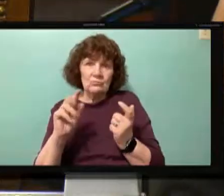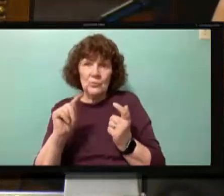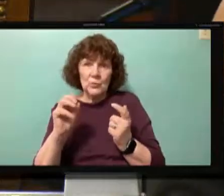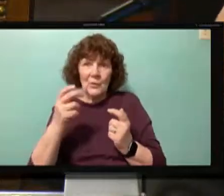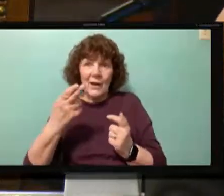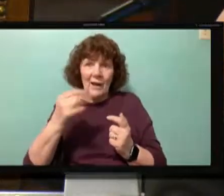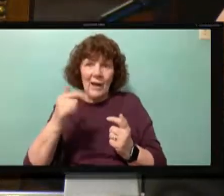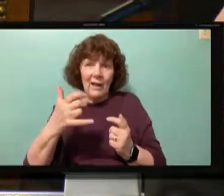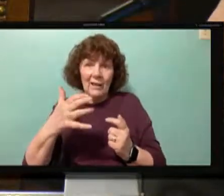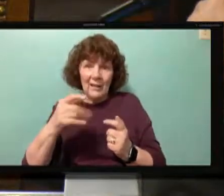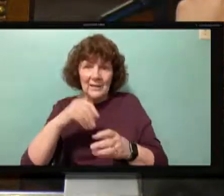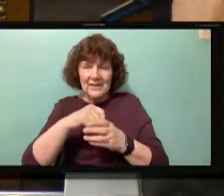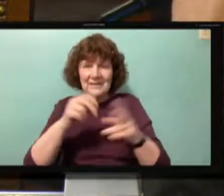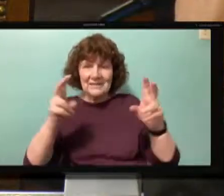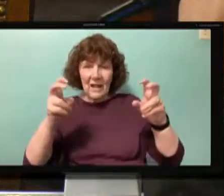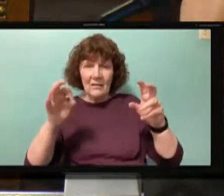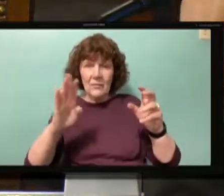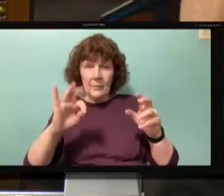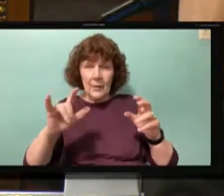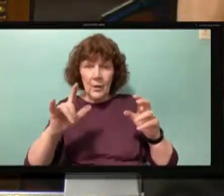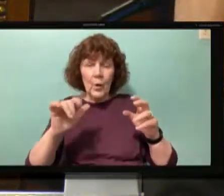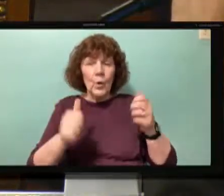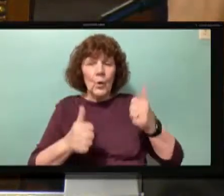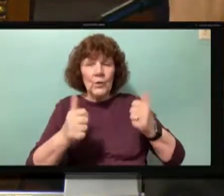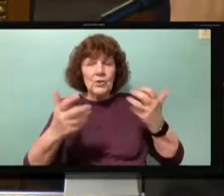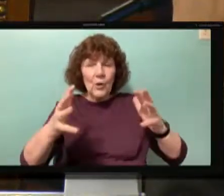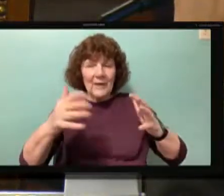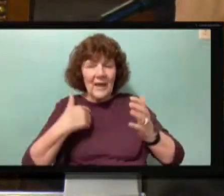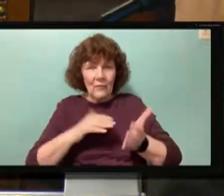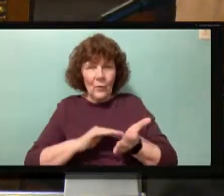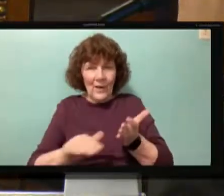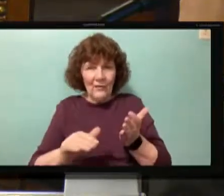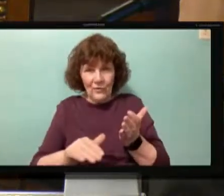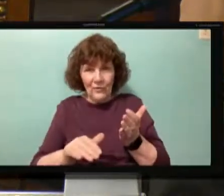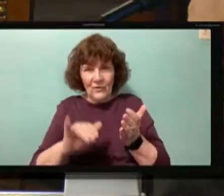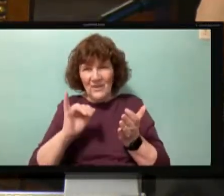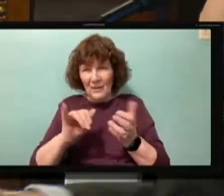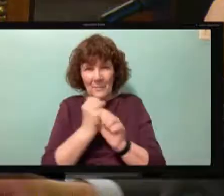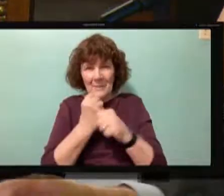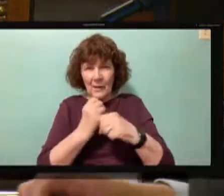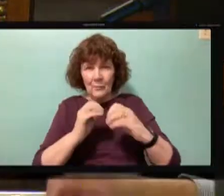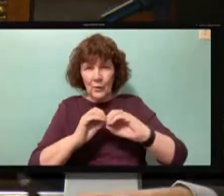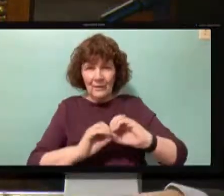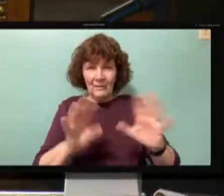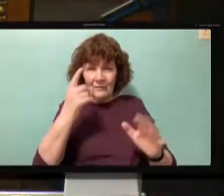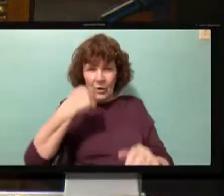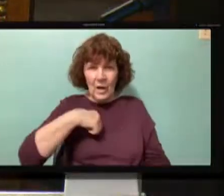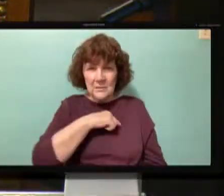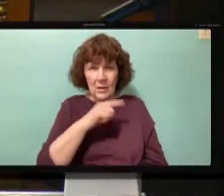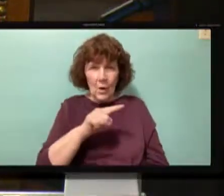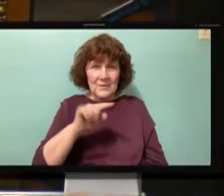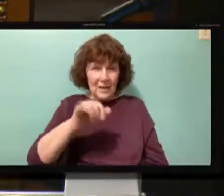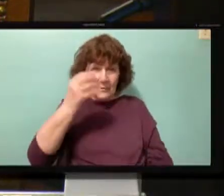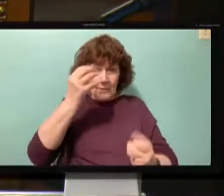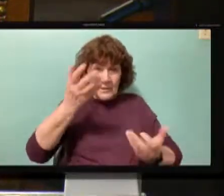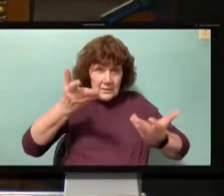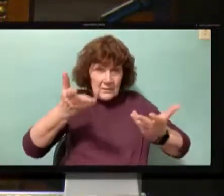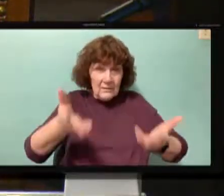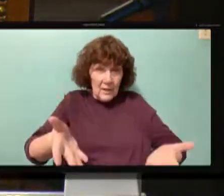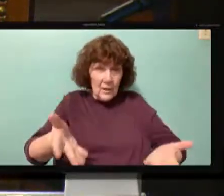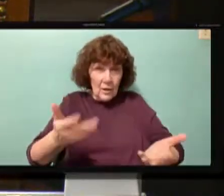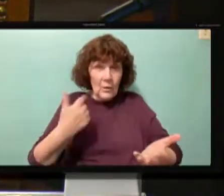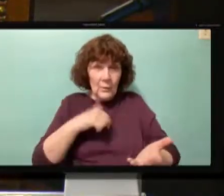waivers, so that it's daylighting it for us. It's always been there. It's always been there for us to find, but it'll just kind of make it more present for